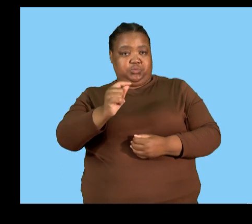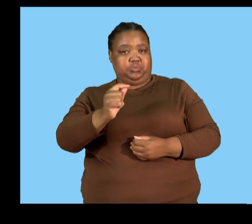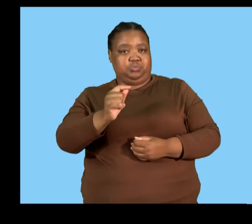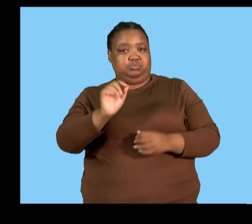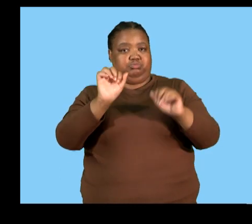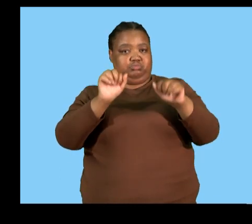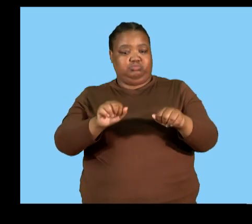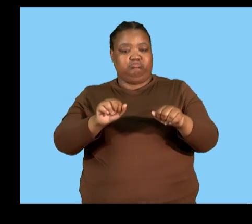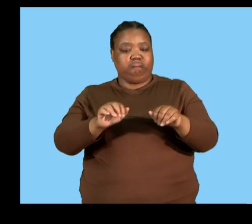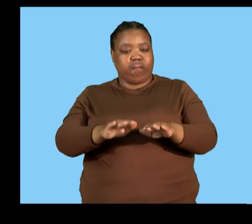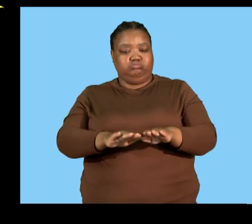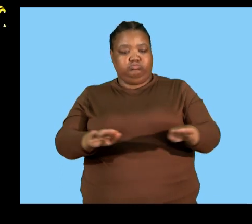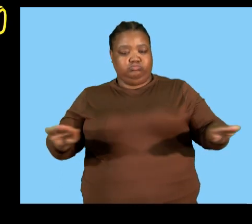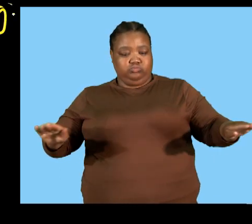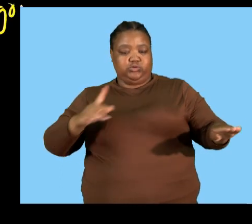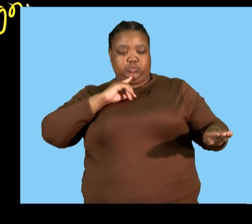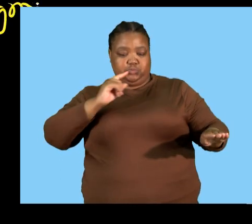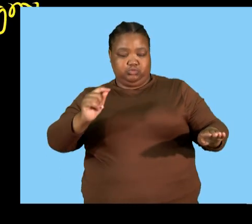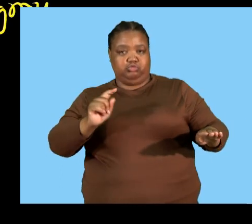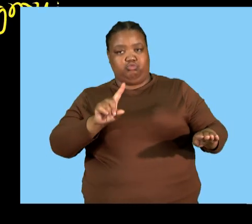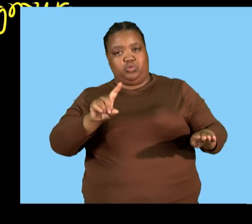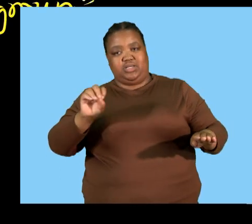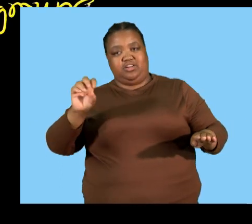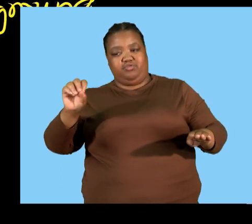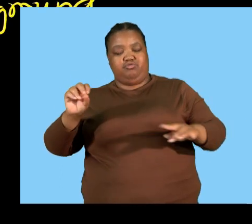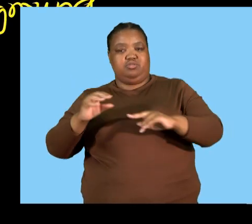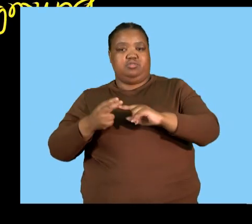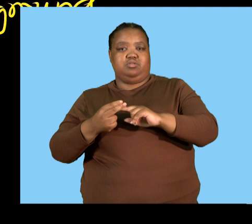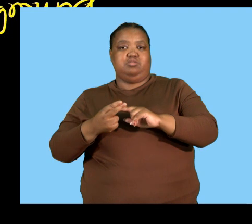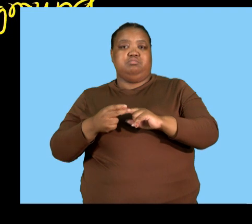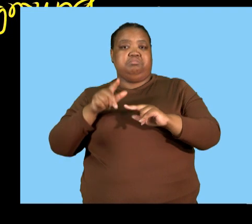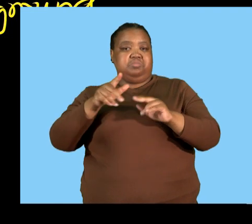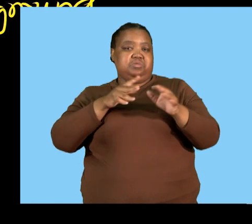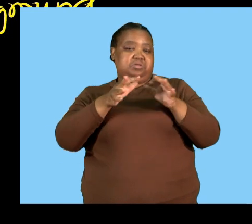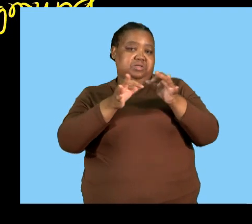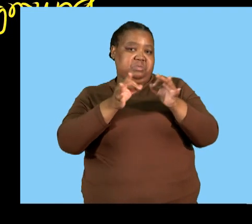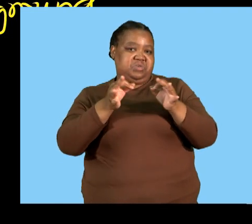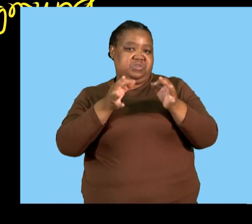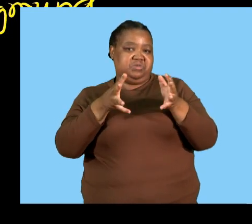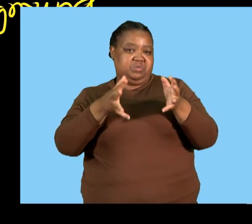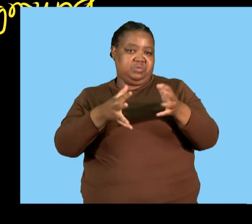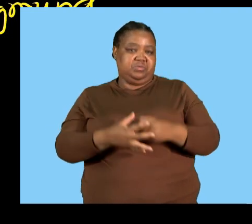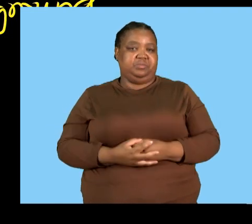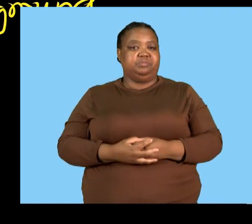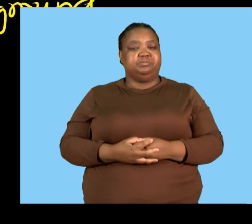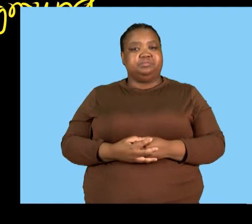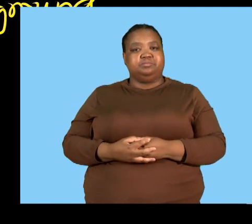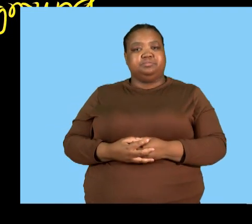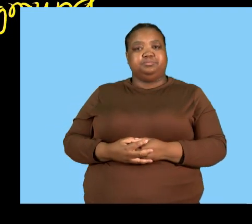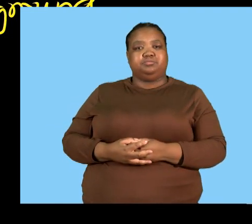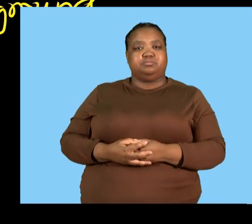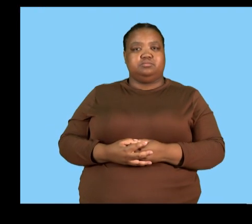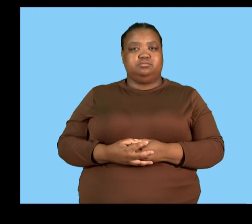reality or on the ground. So this will be your explanation for the given